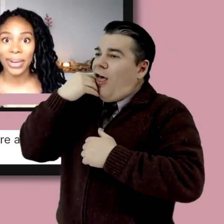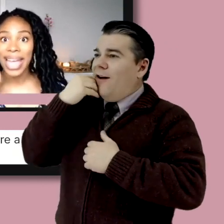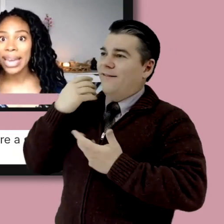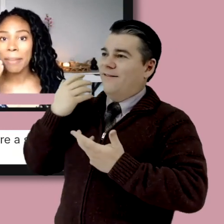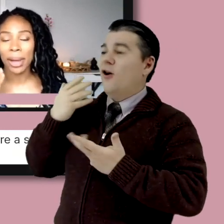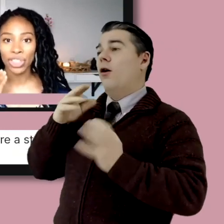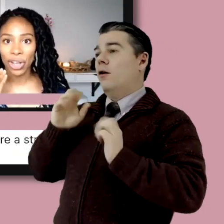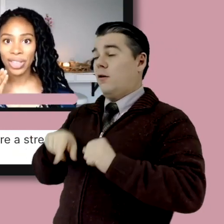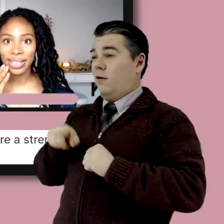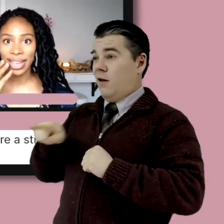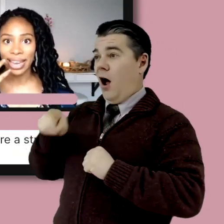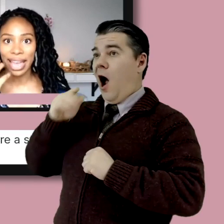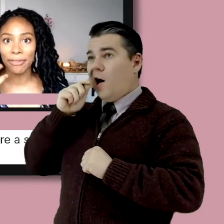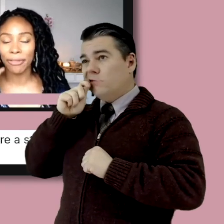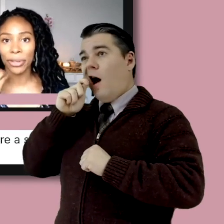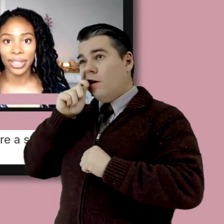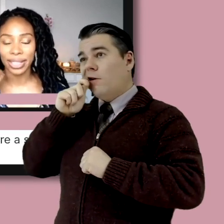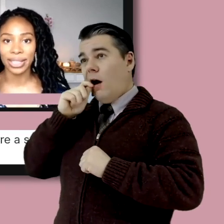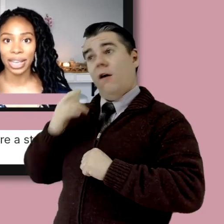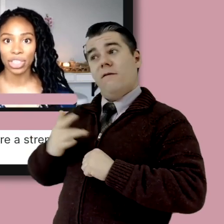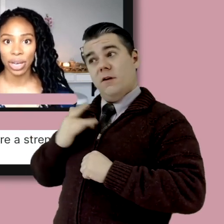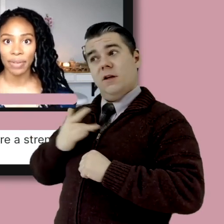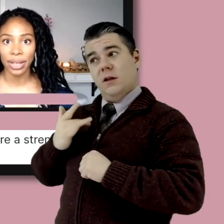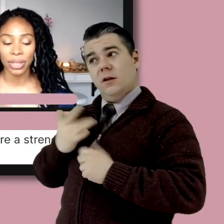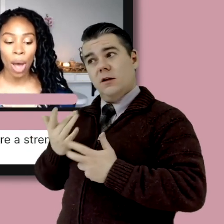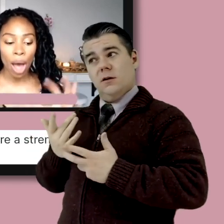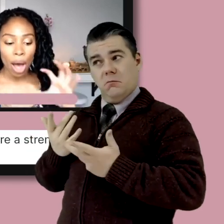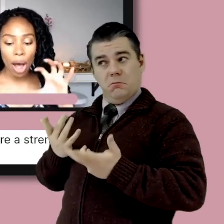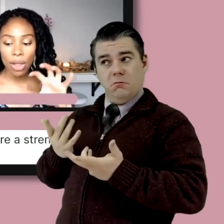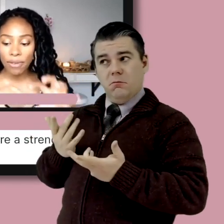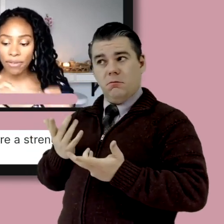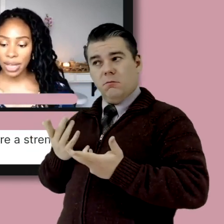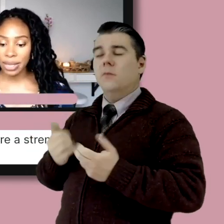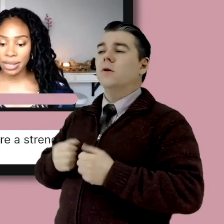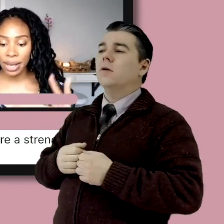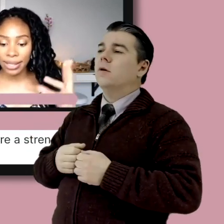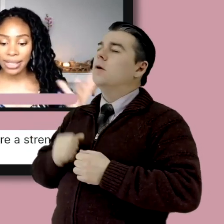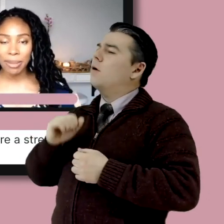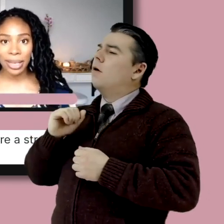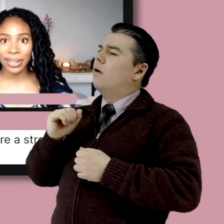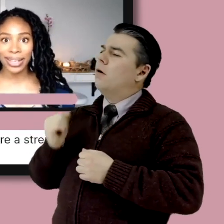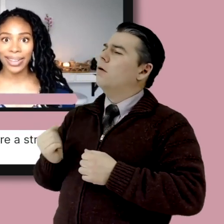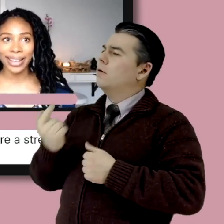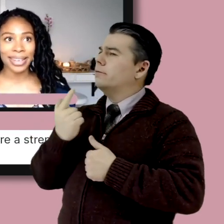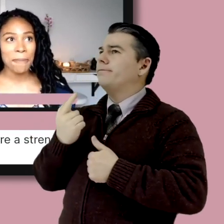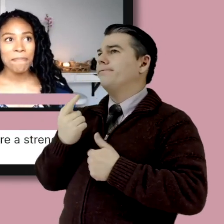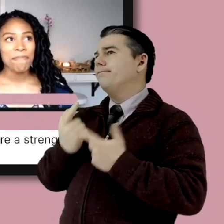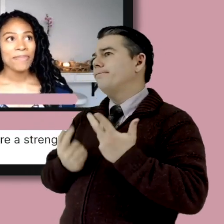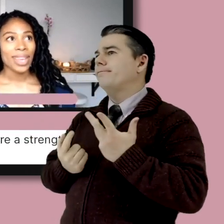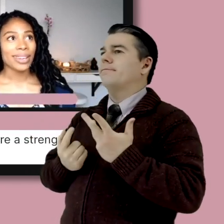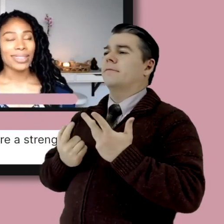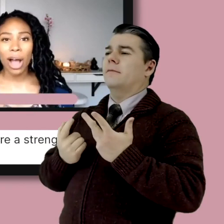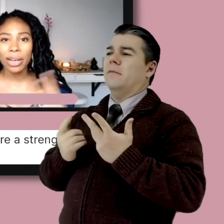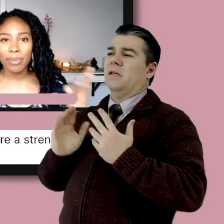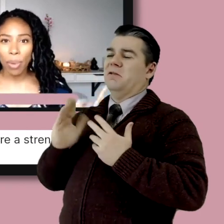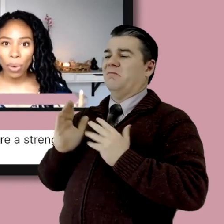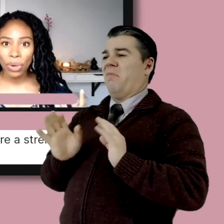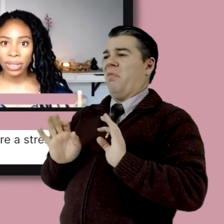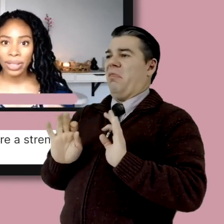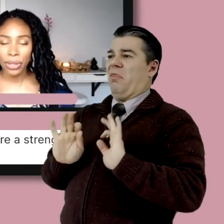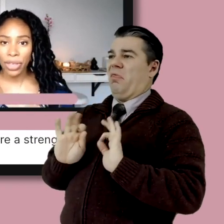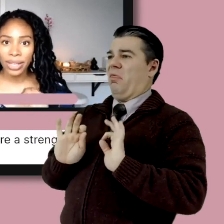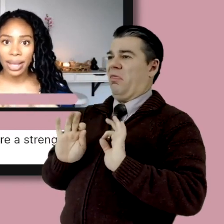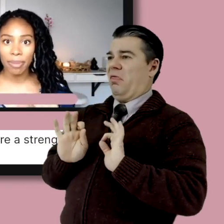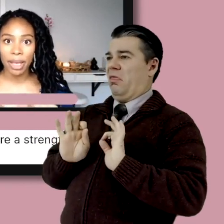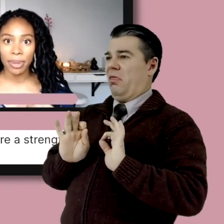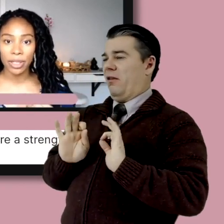gag? Or can I munch on this and feel the sensation of it? So all of these seemingly like non-important